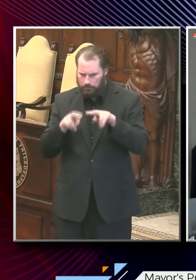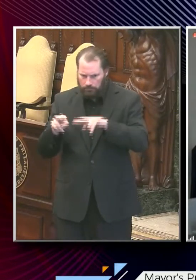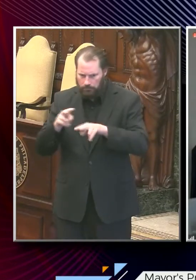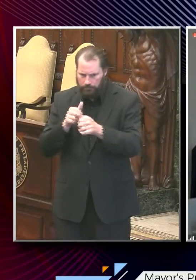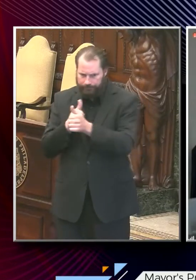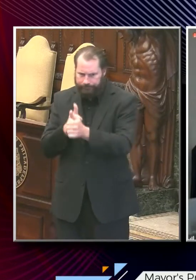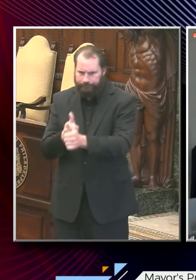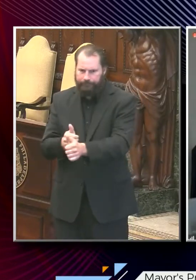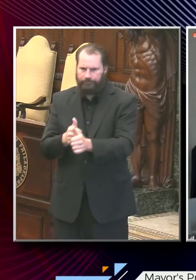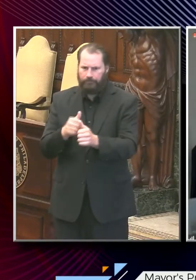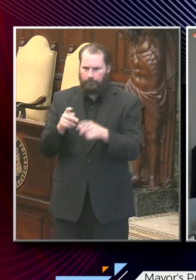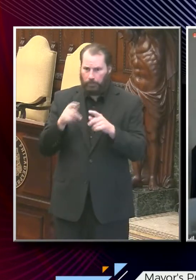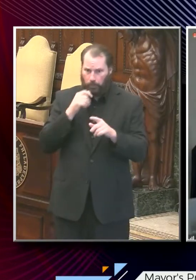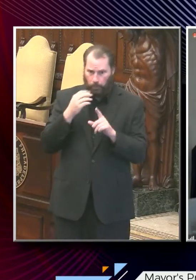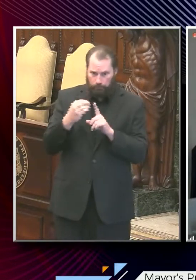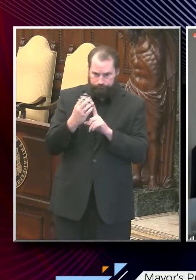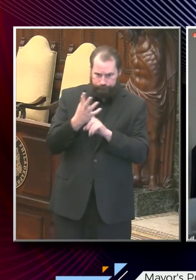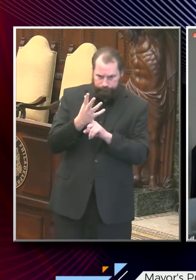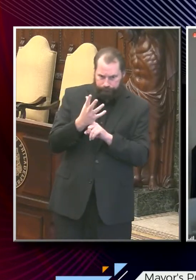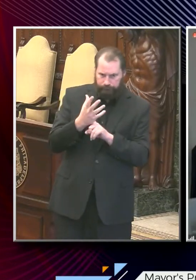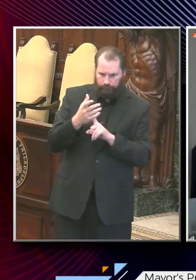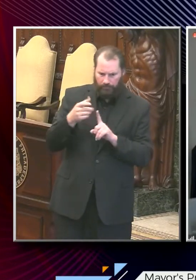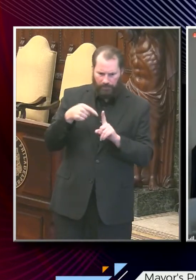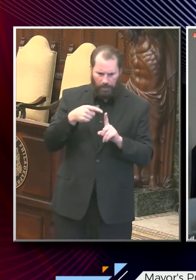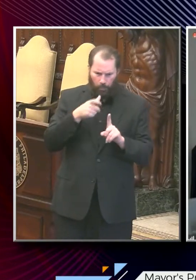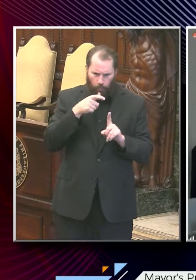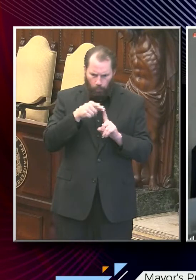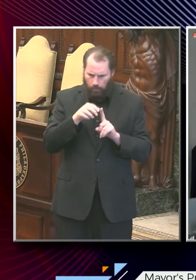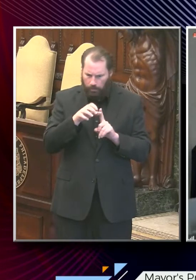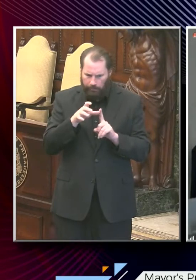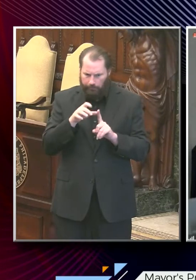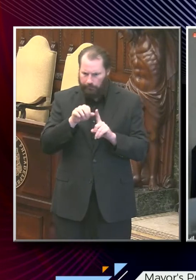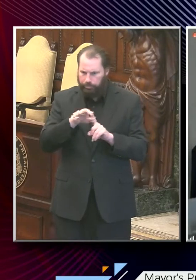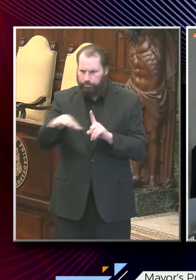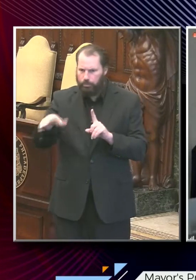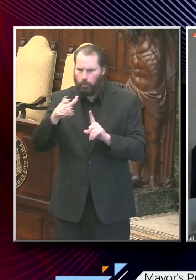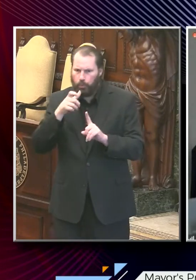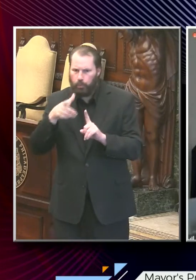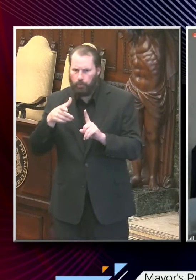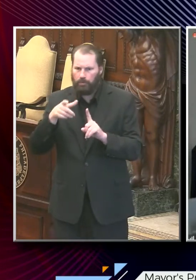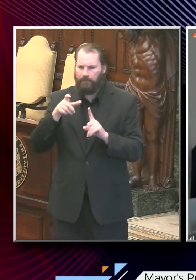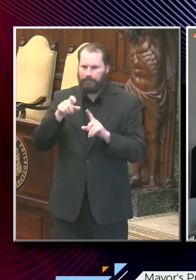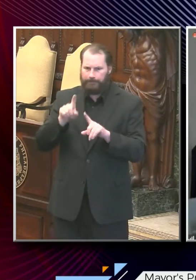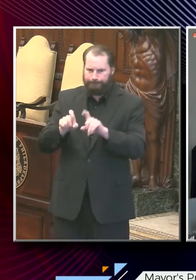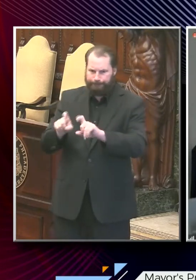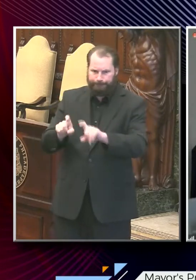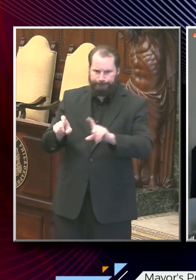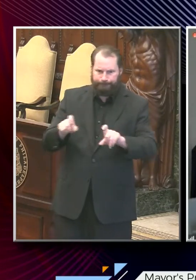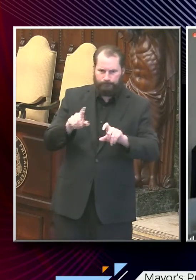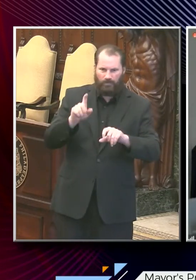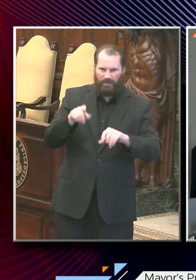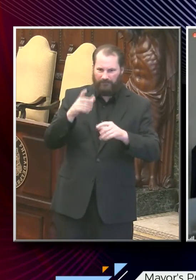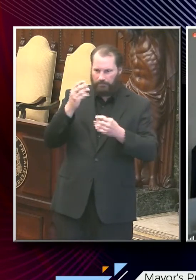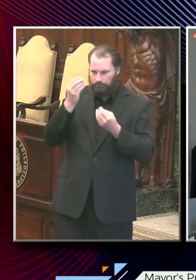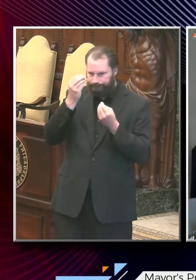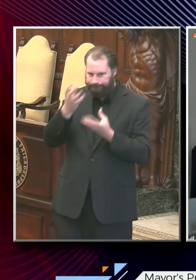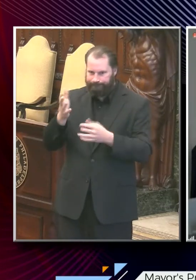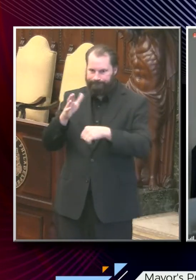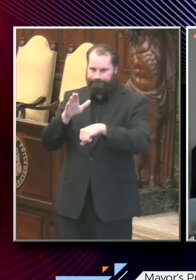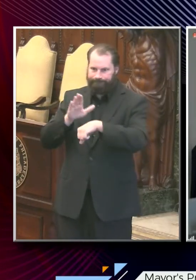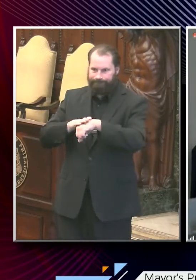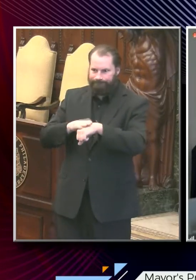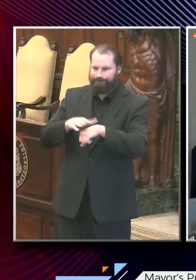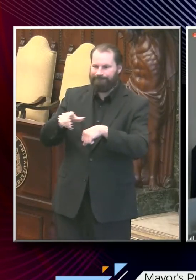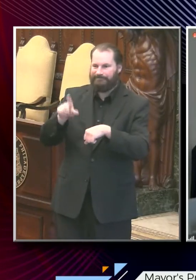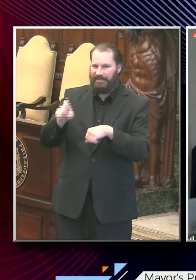people we would refer to as contacts, then identifying those contacts and trying to reach them and see if they can get them to go into quarantine so that if they develop the